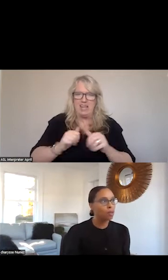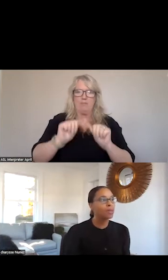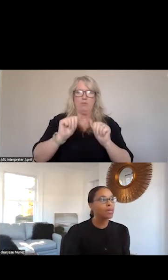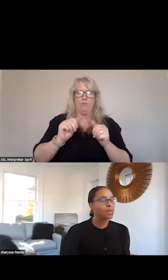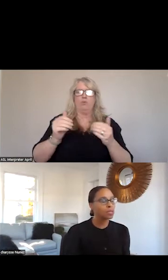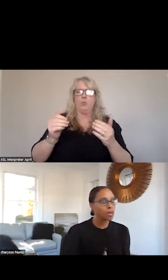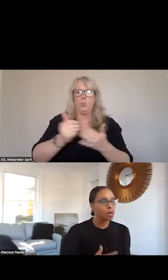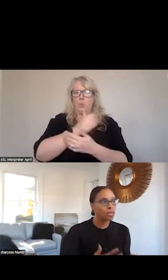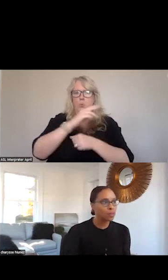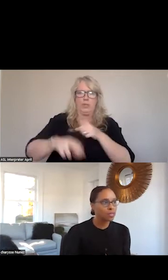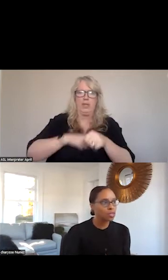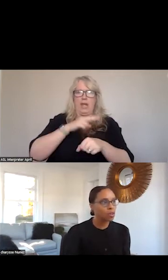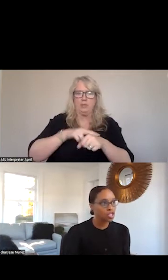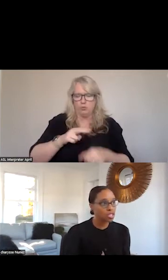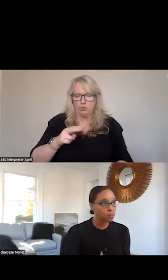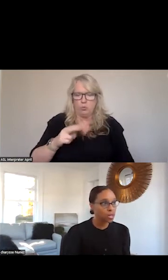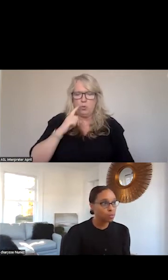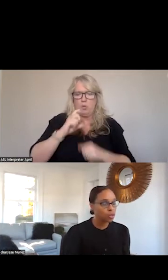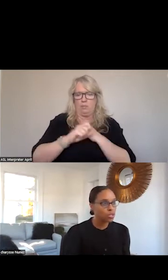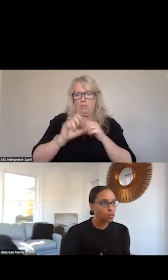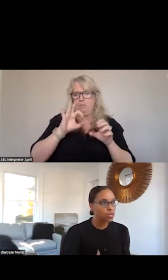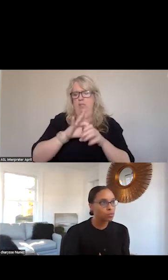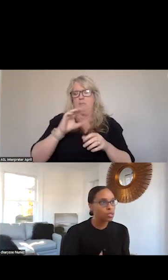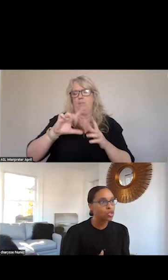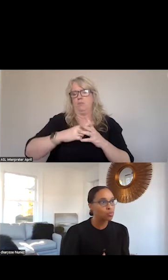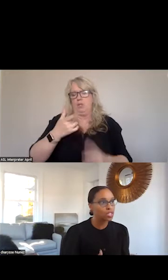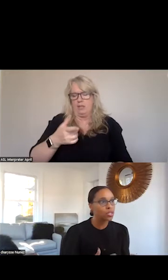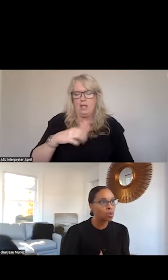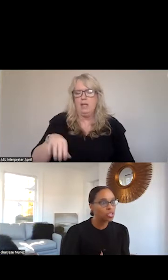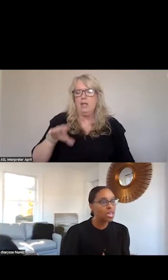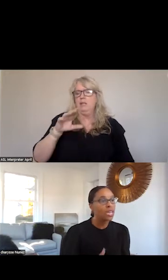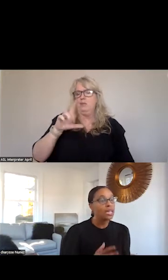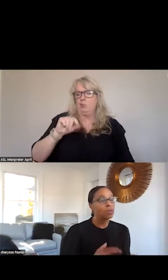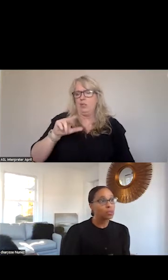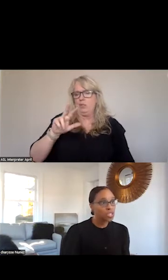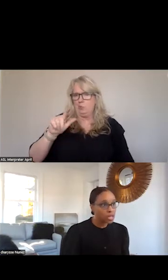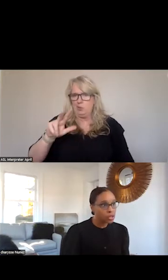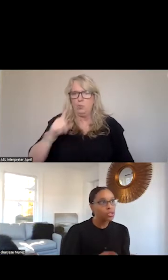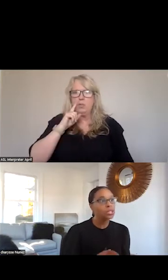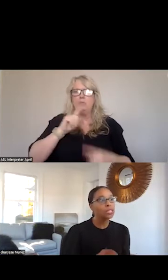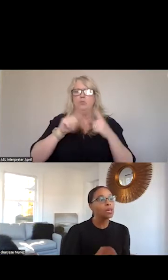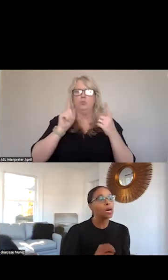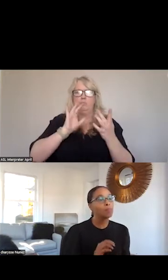national campaign that is expected to launch in September of 2023 to reach adults, in